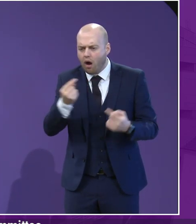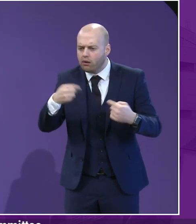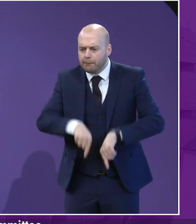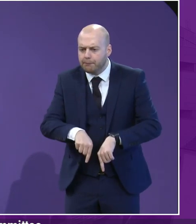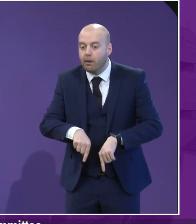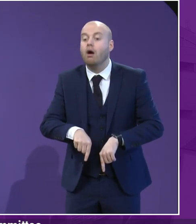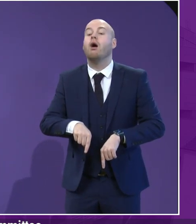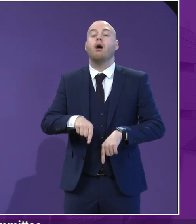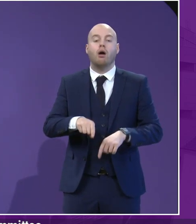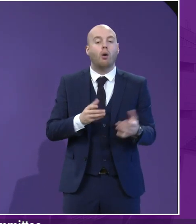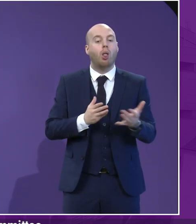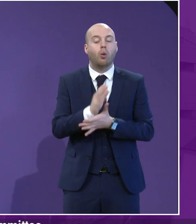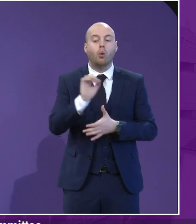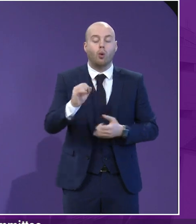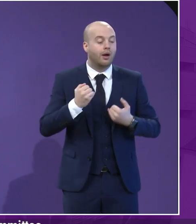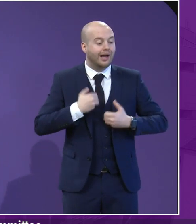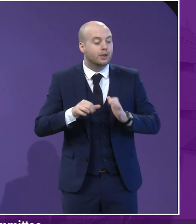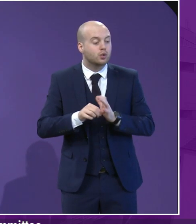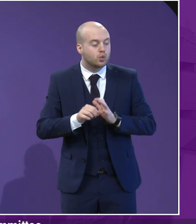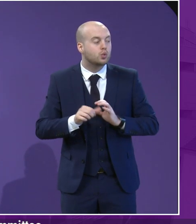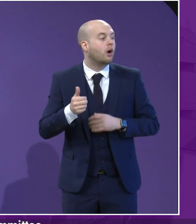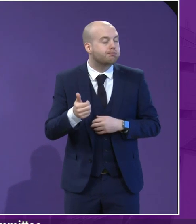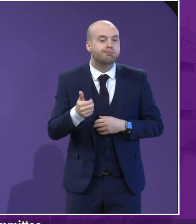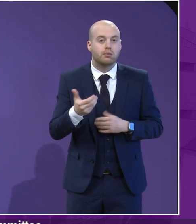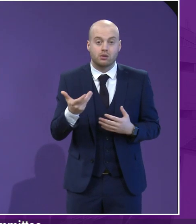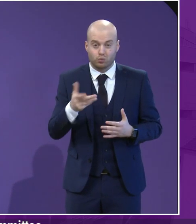leave. I think we can absolutely do that.